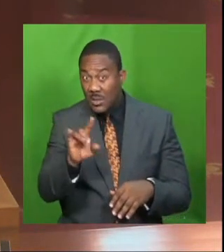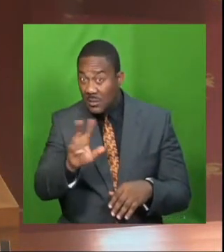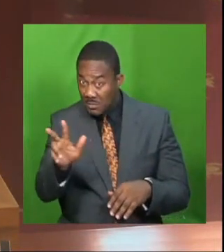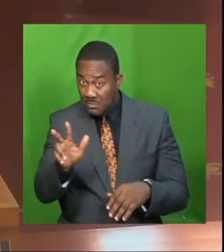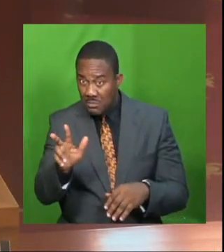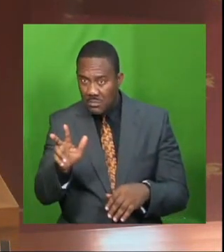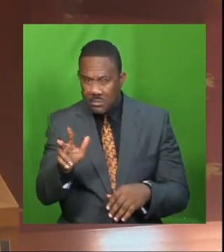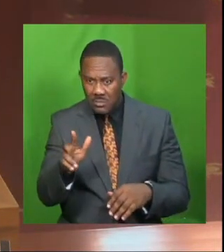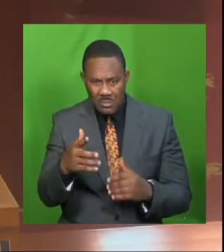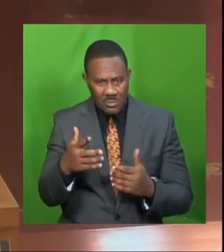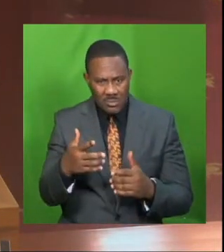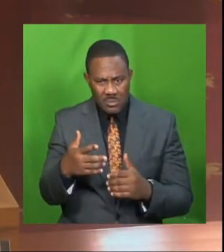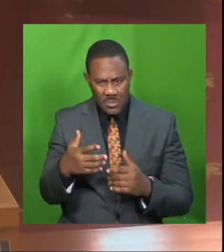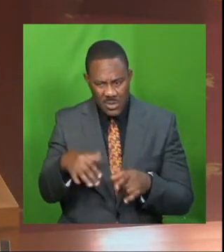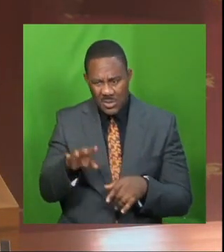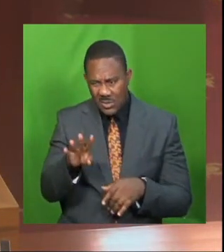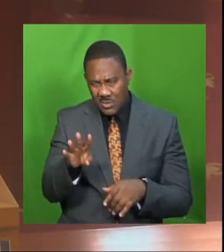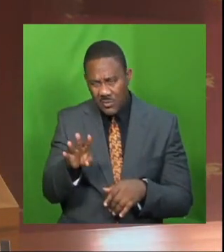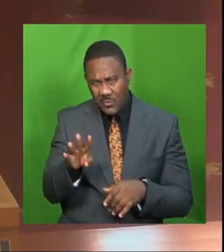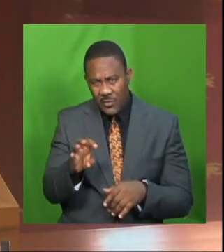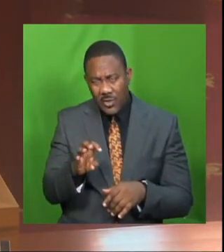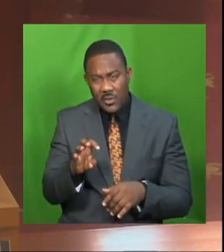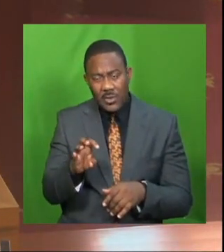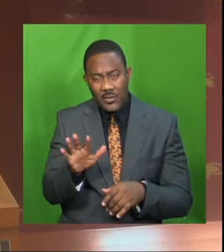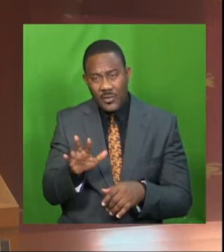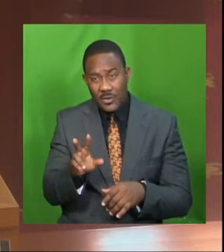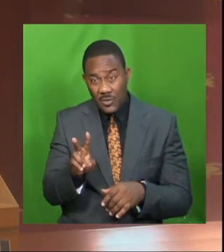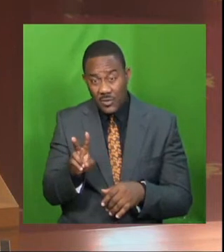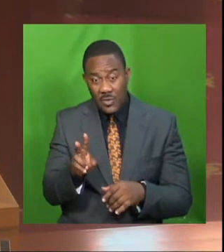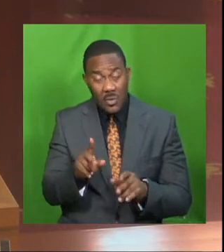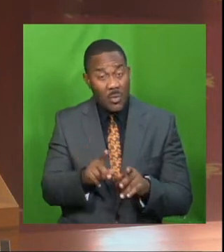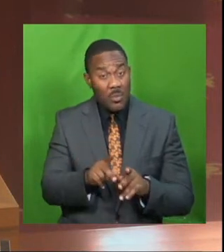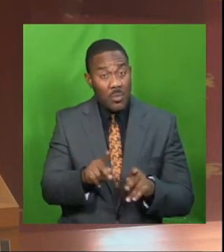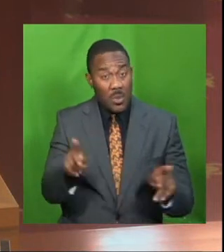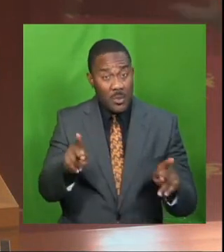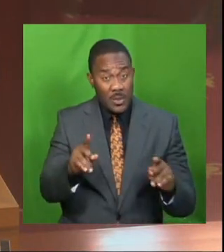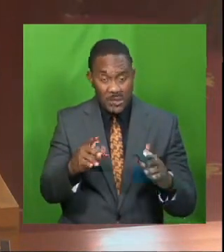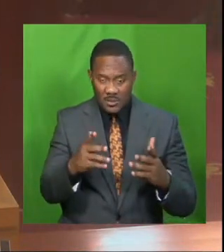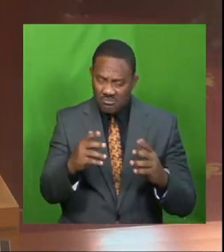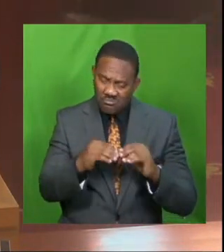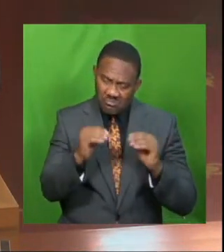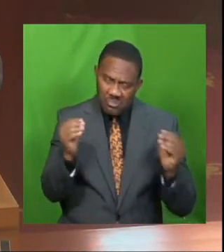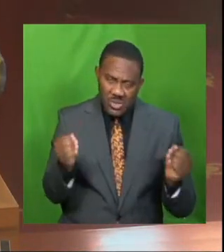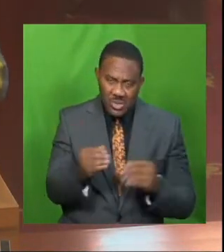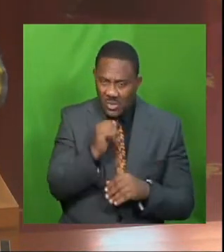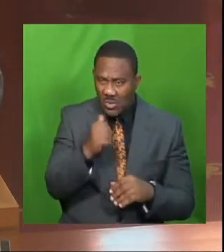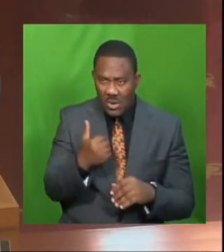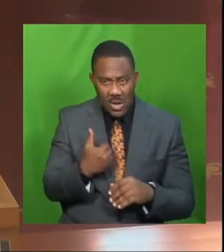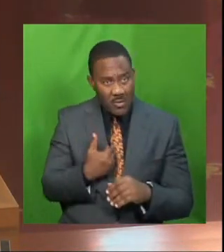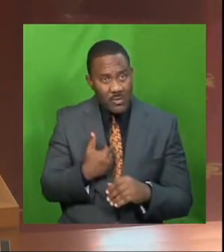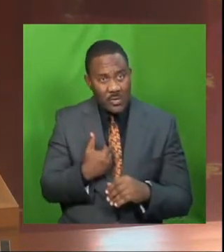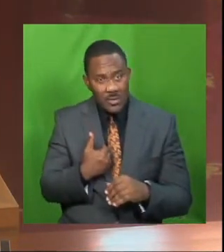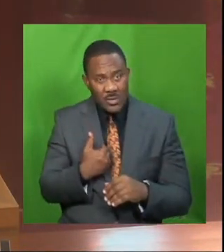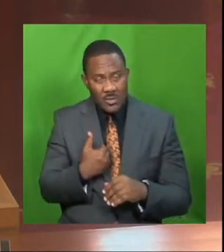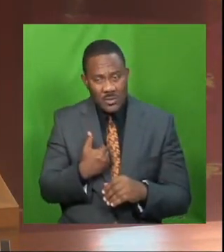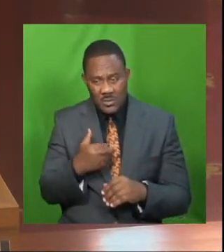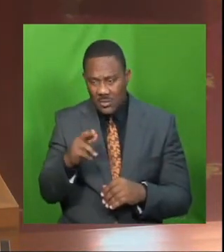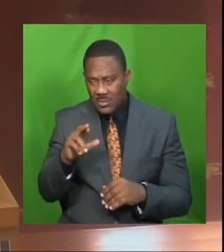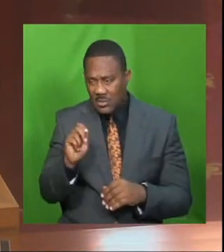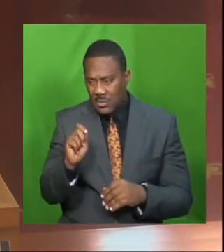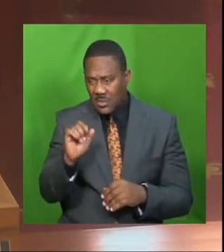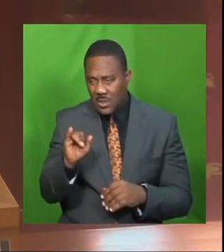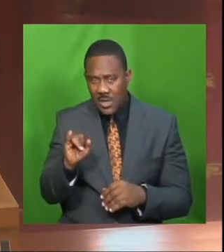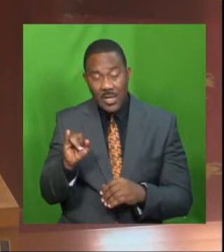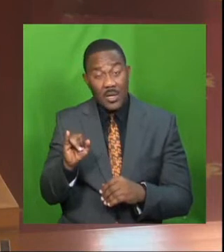remaining 452 public institutions do not have RTI officers from the ATI division resident and responding